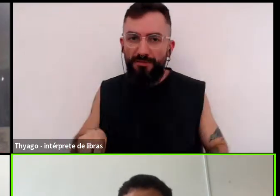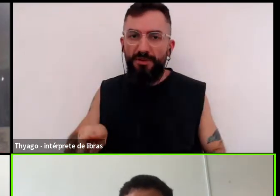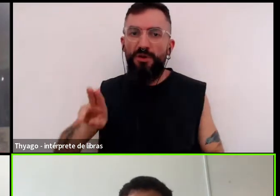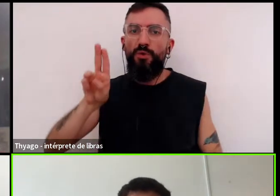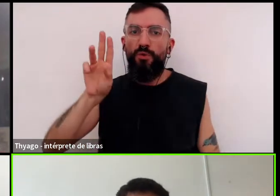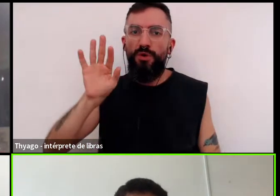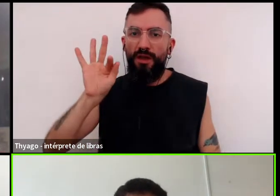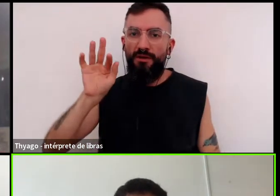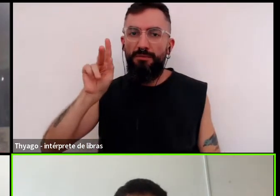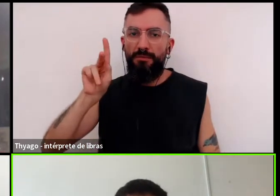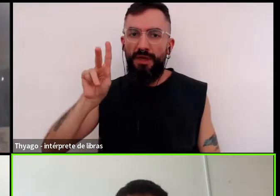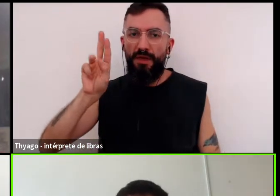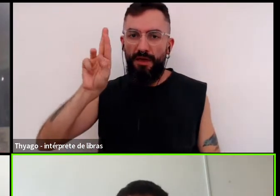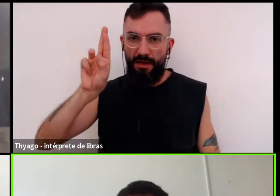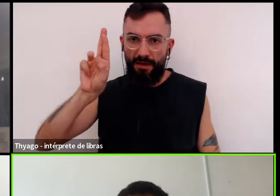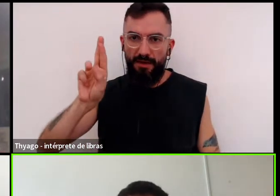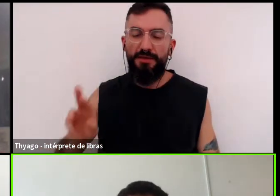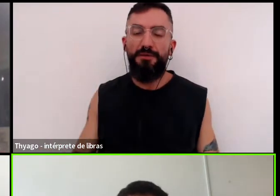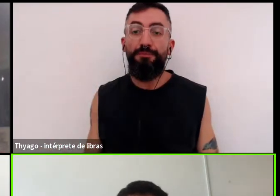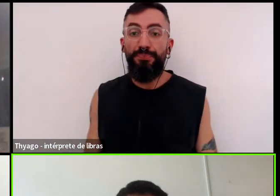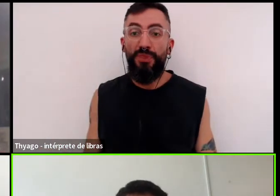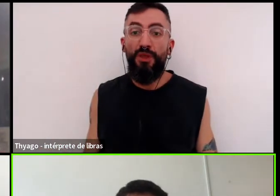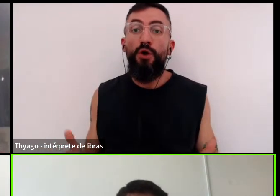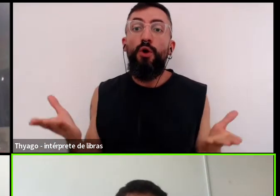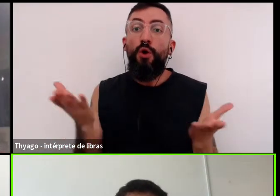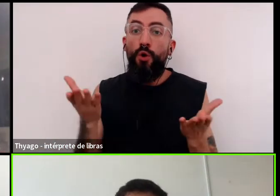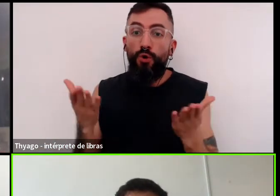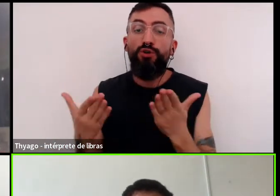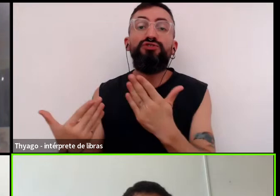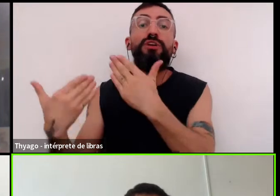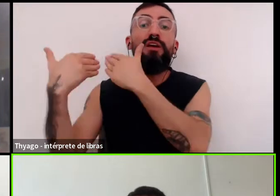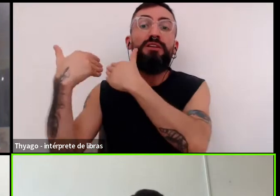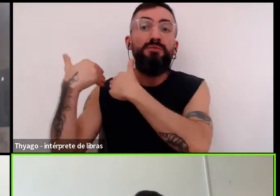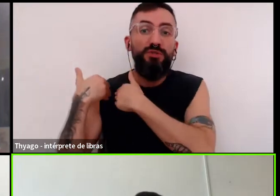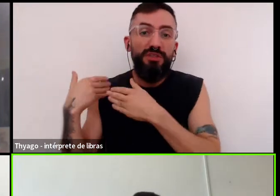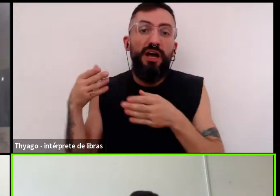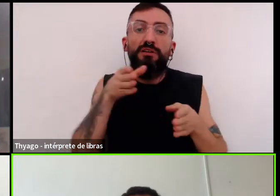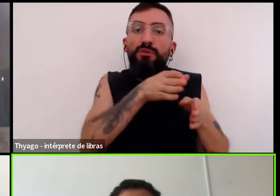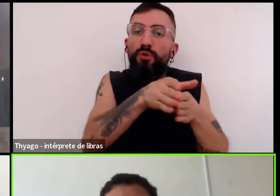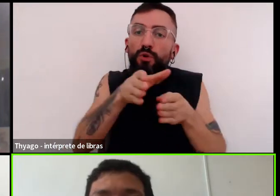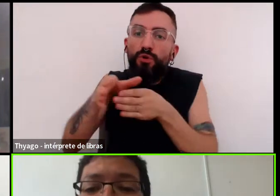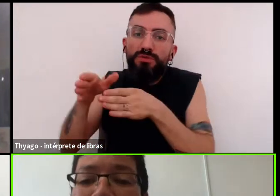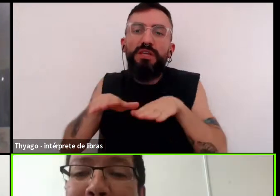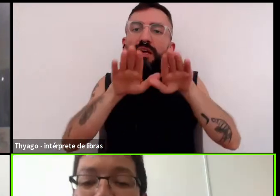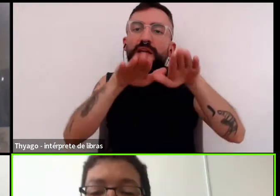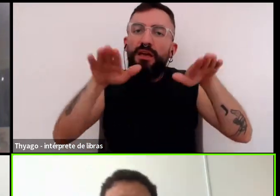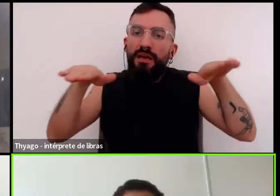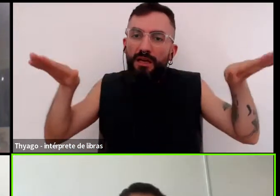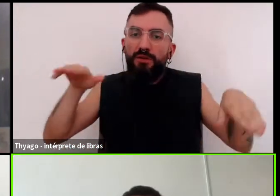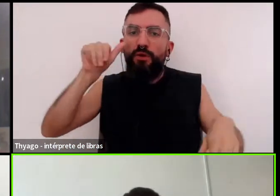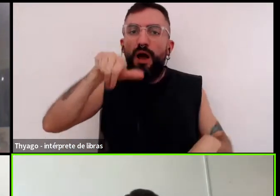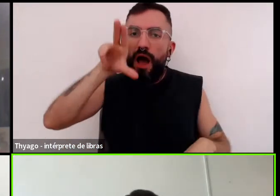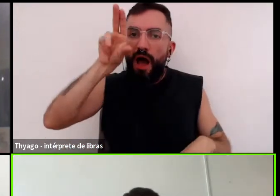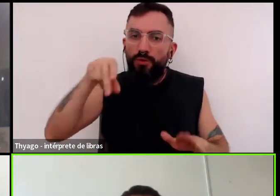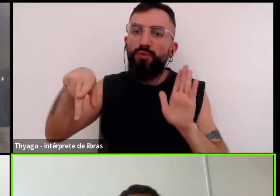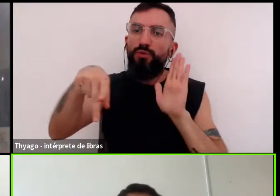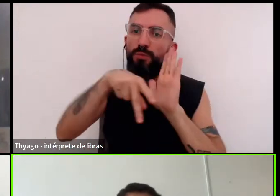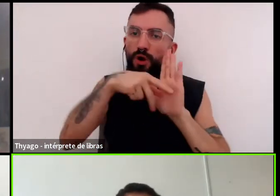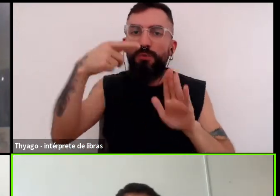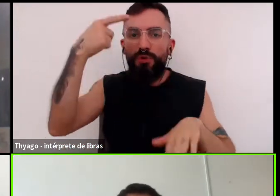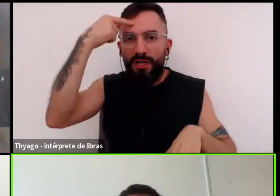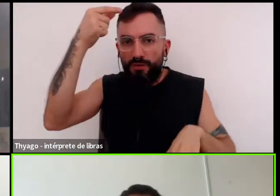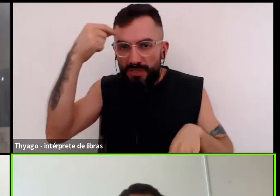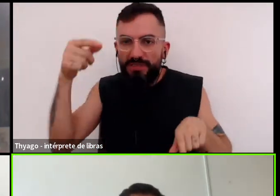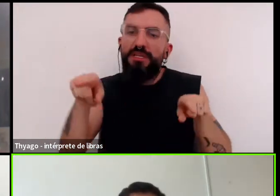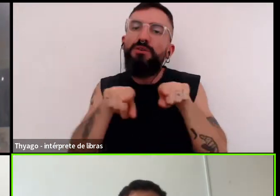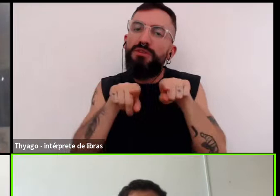and advises undergraduate as well as graduate students and studies on phonological variation